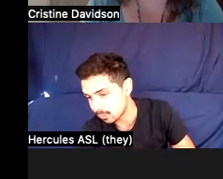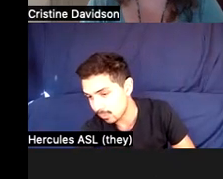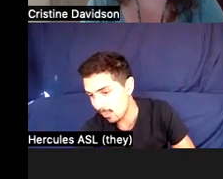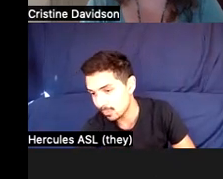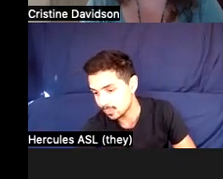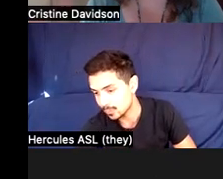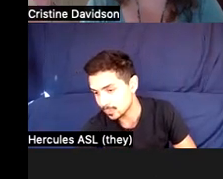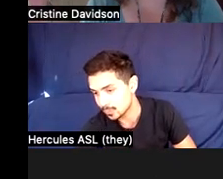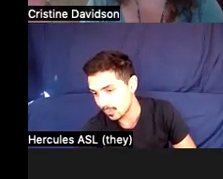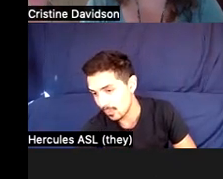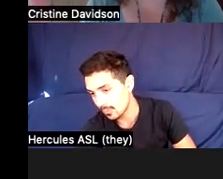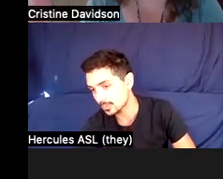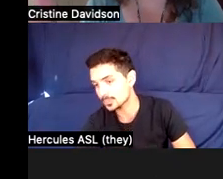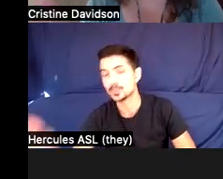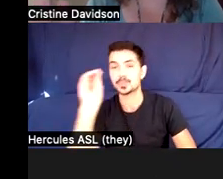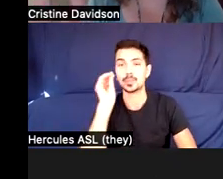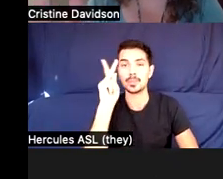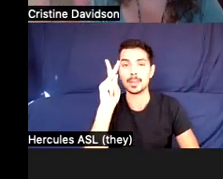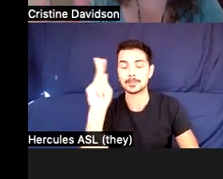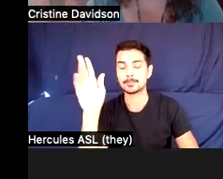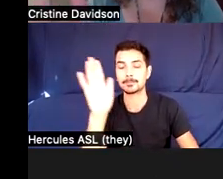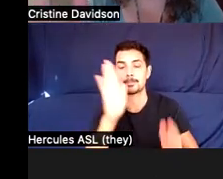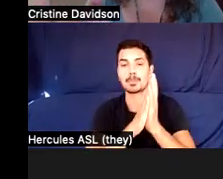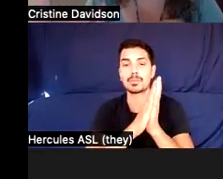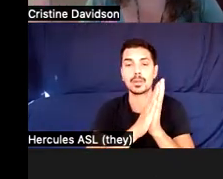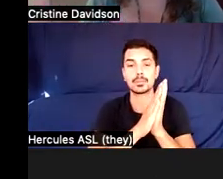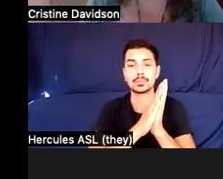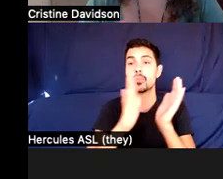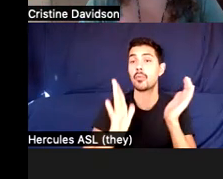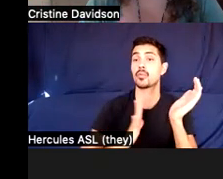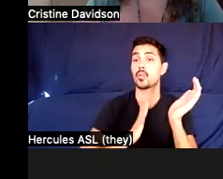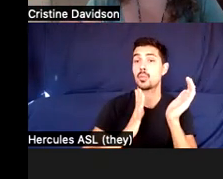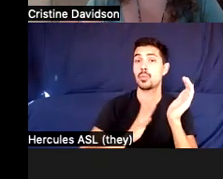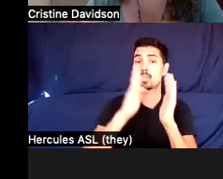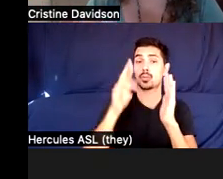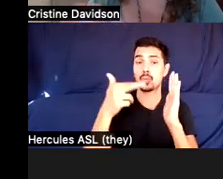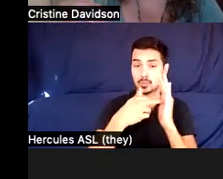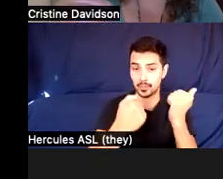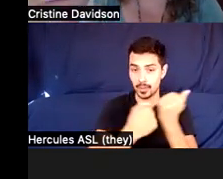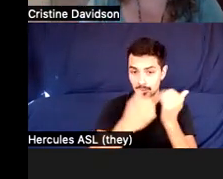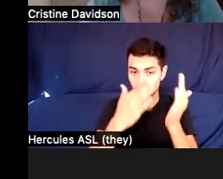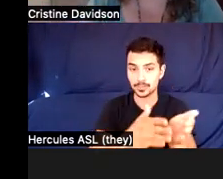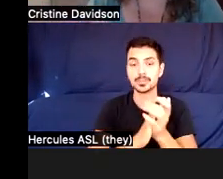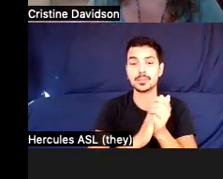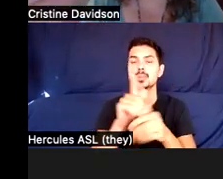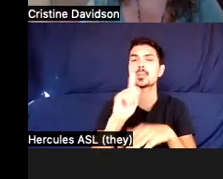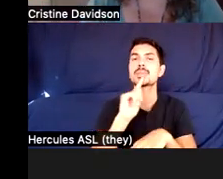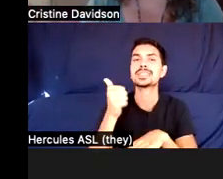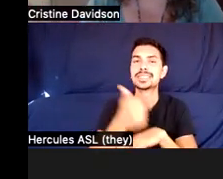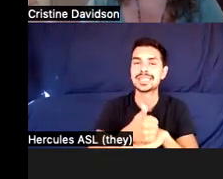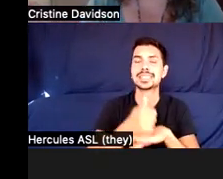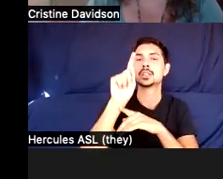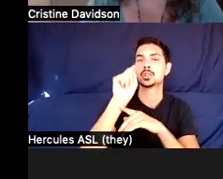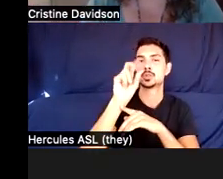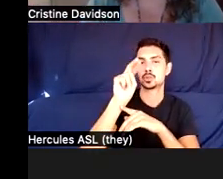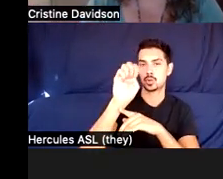Okay. So the formal role of an advocate, right? You're going to be setting that tone of safety and